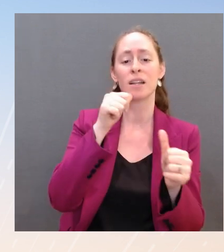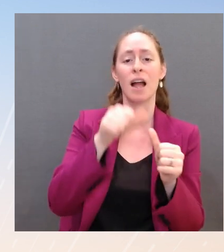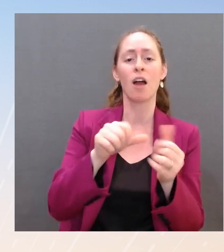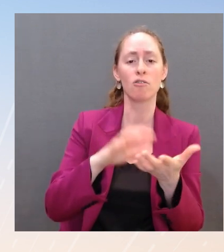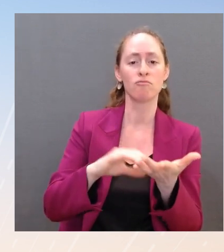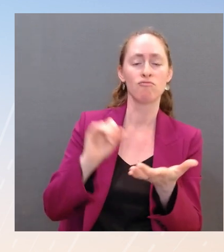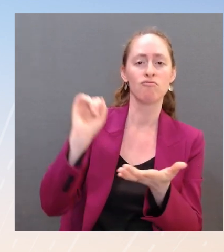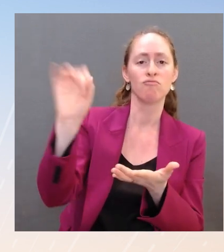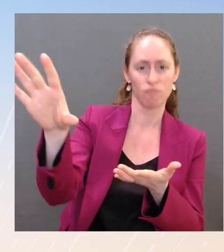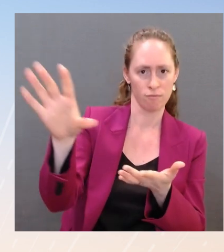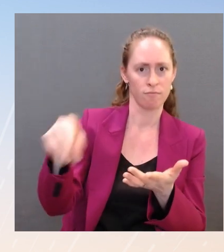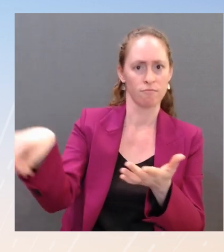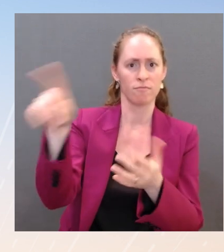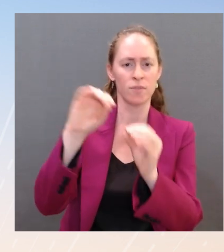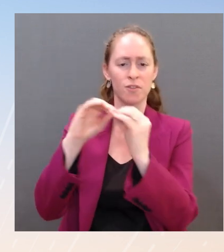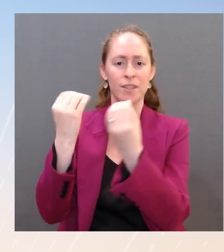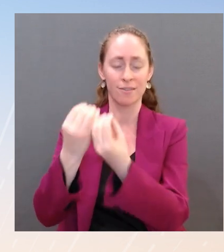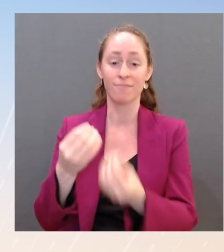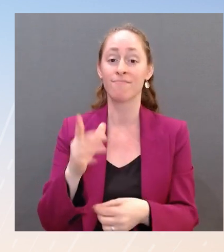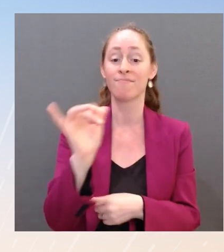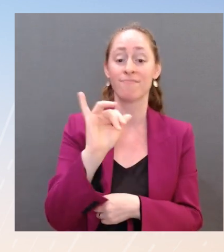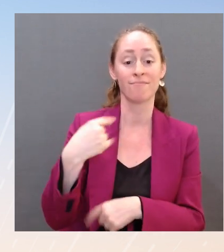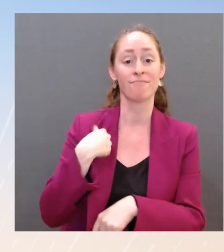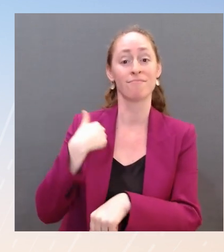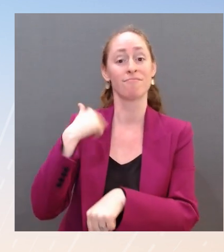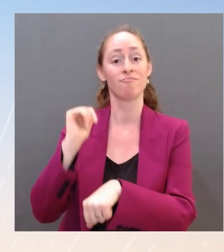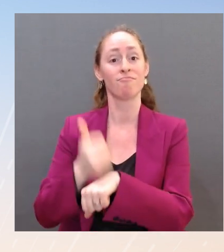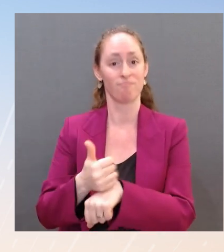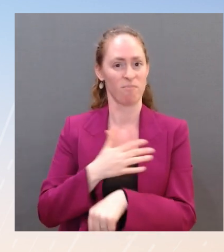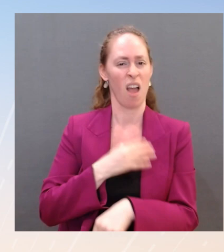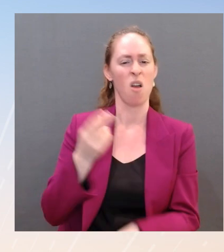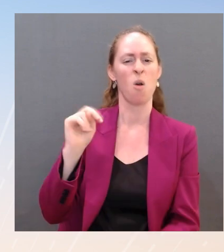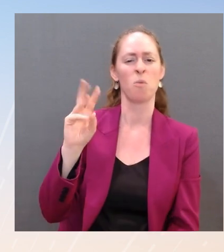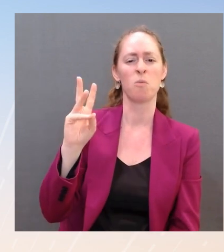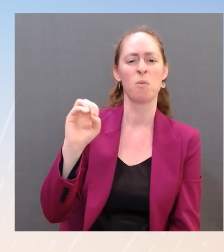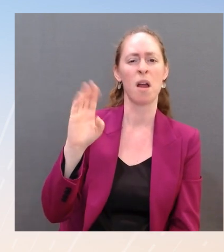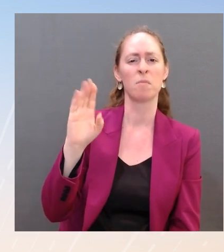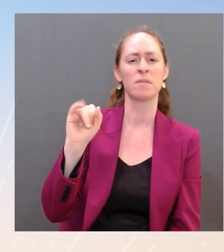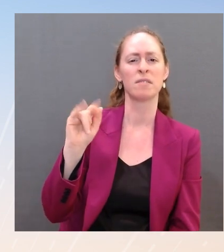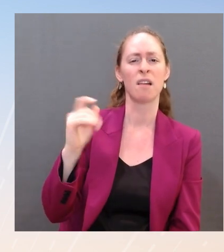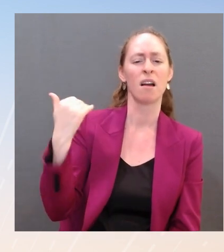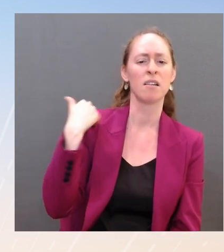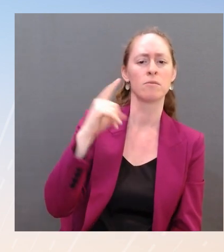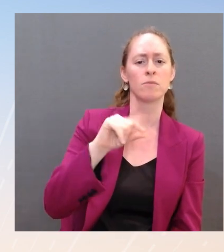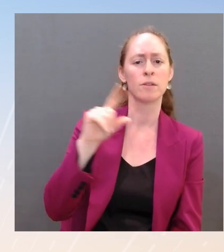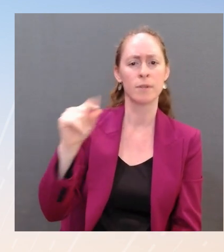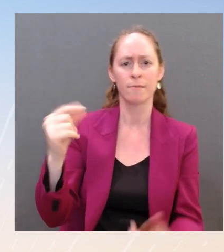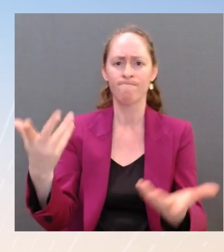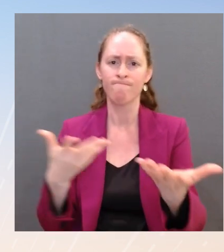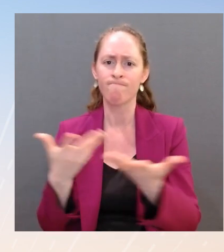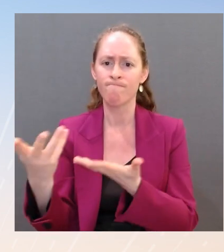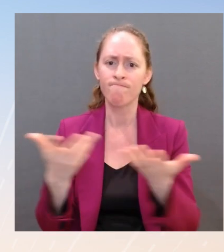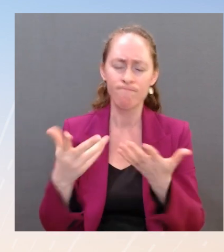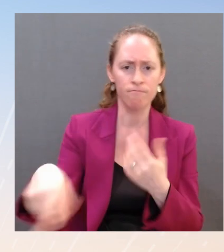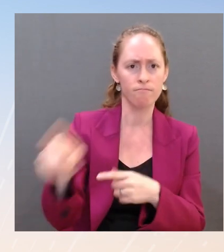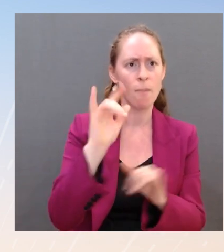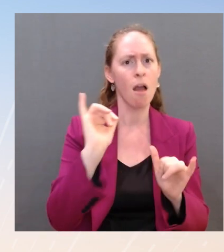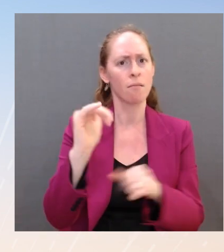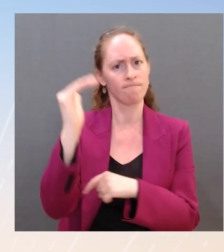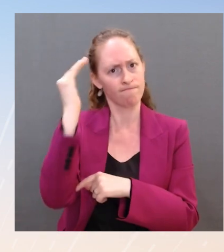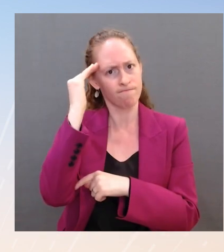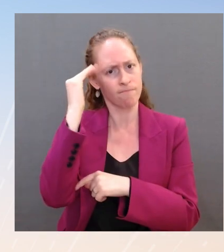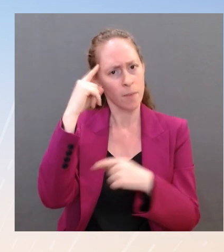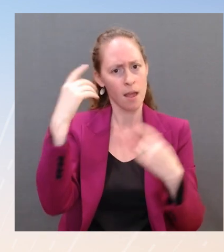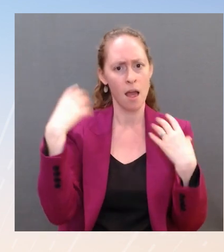in 2020 to help increase visibility to mental health issues, specifically to BIPOC communities. I'm providing mental health first